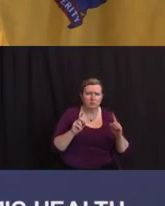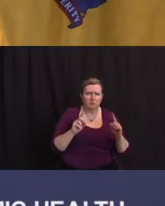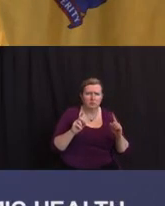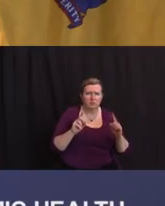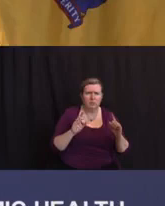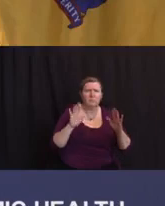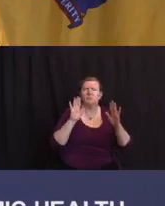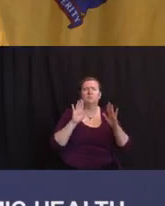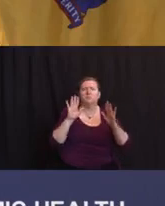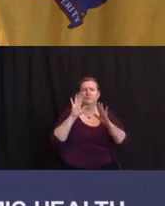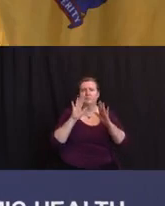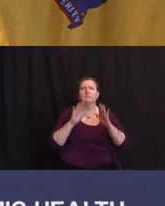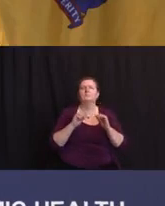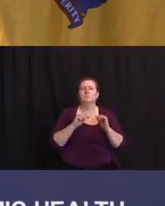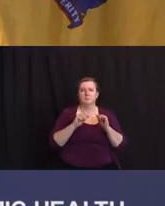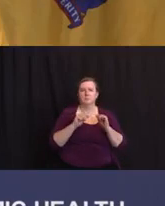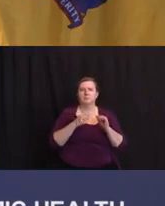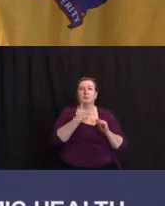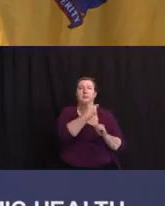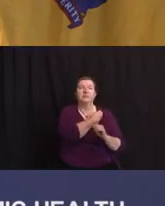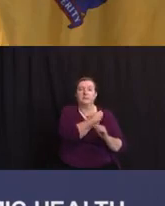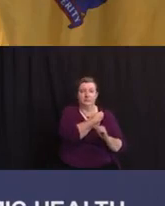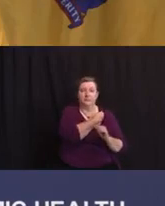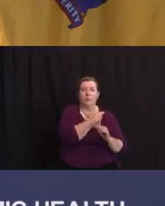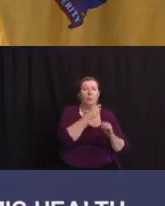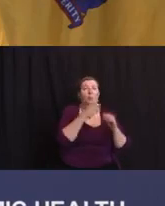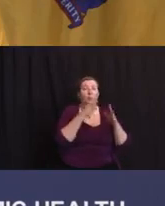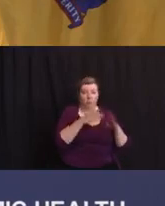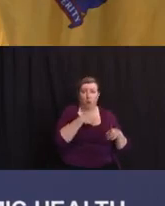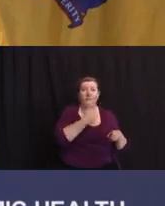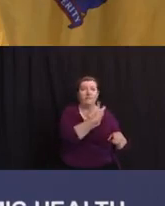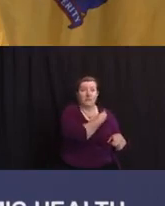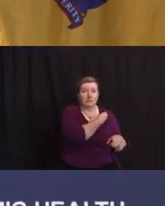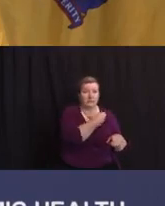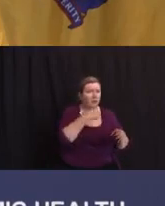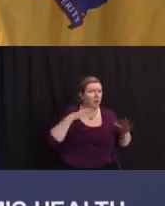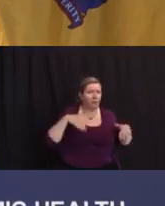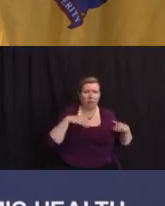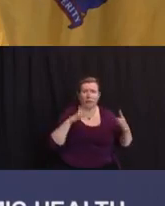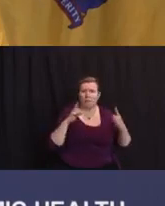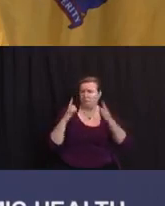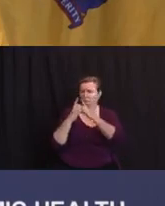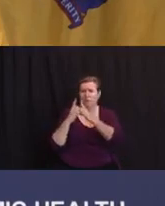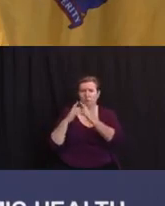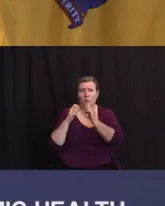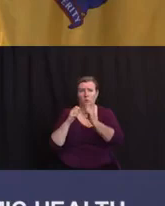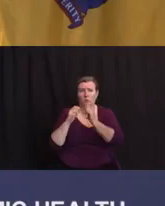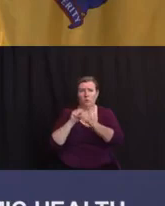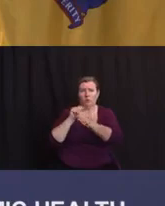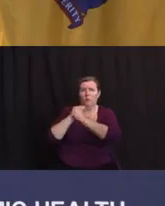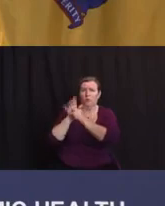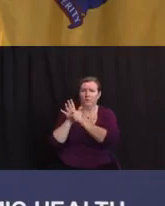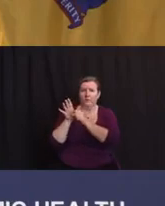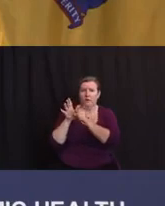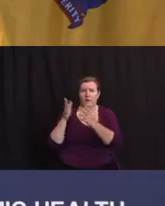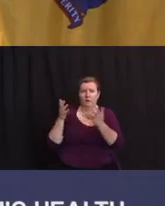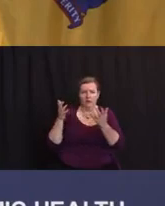not been tested yet by those cases? How do you tease out the differences and draw conclusions given the data is coming from the wild?